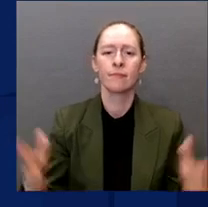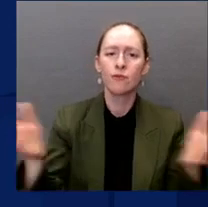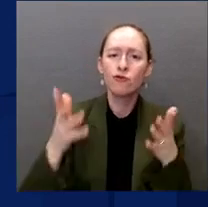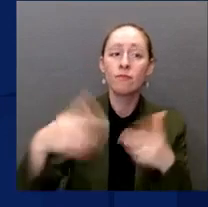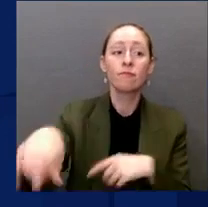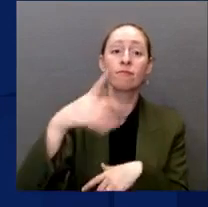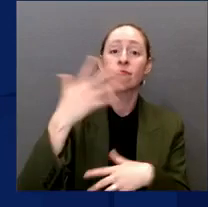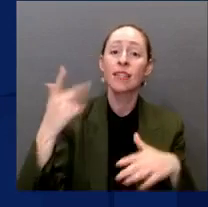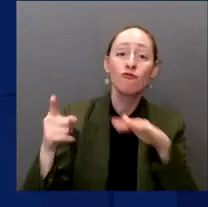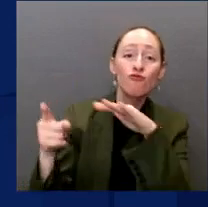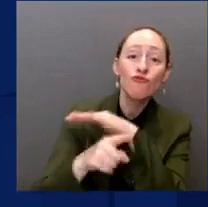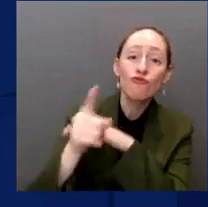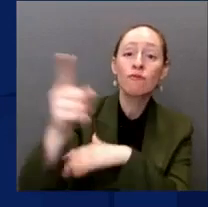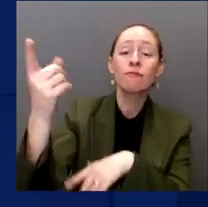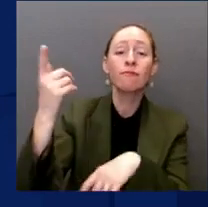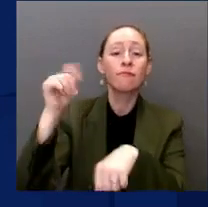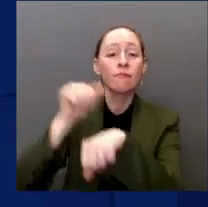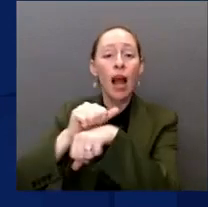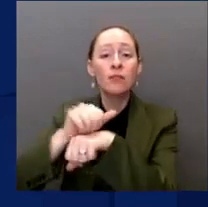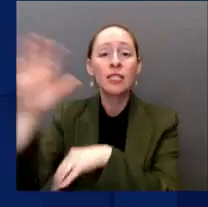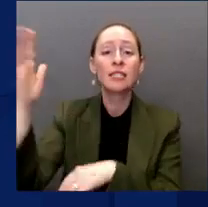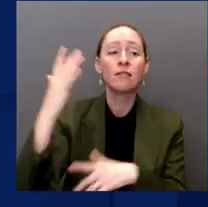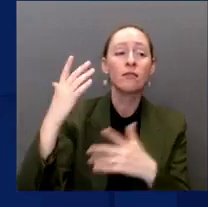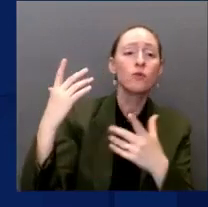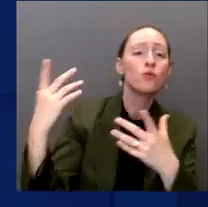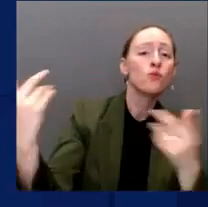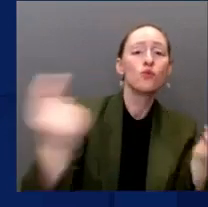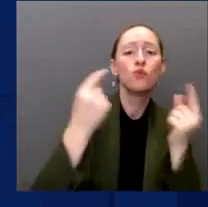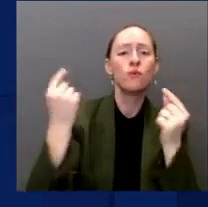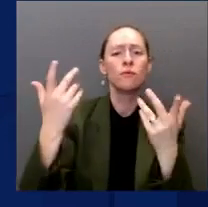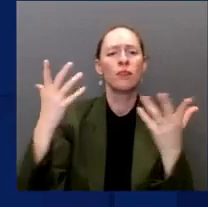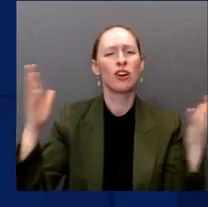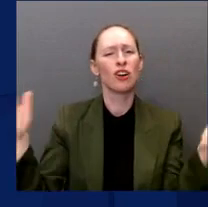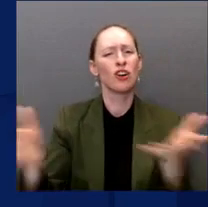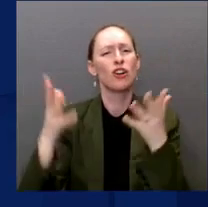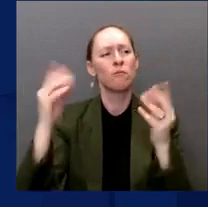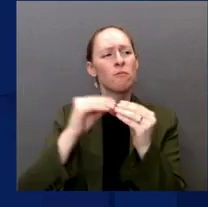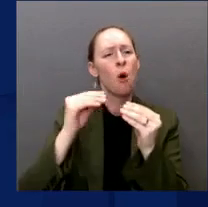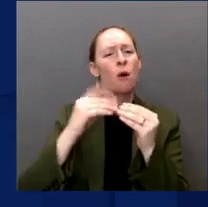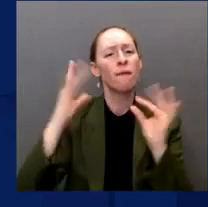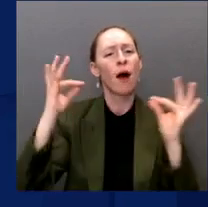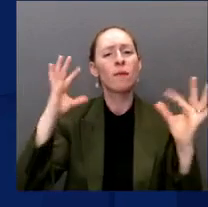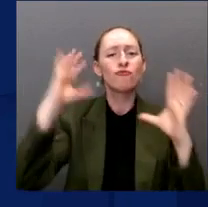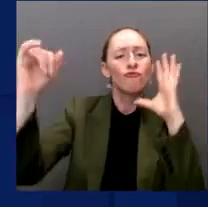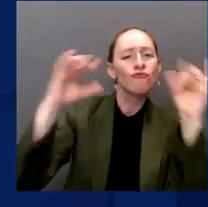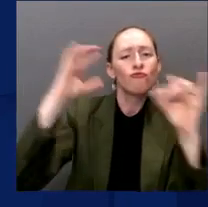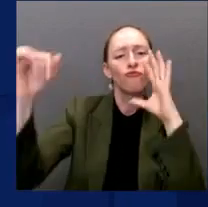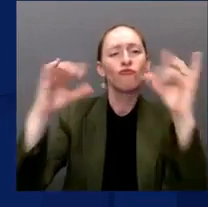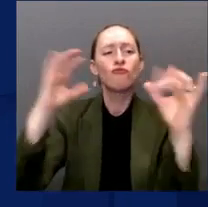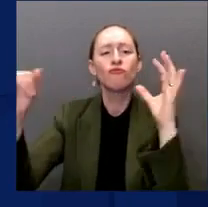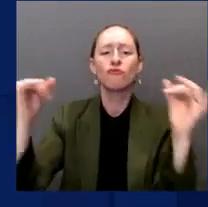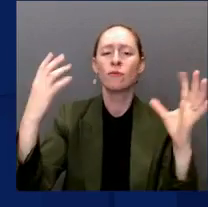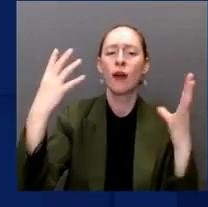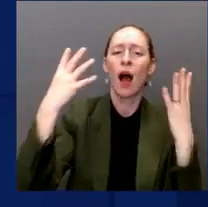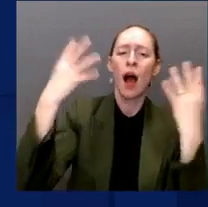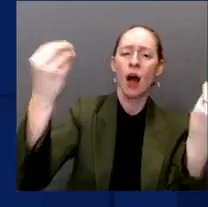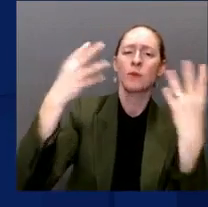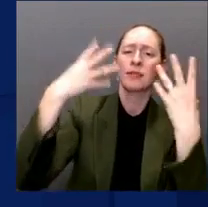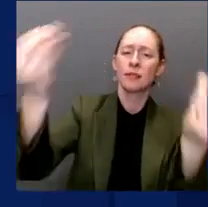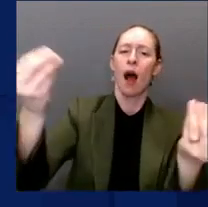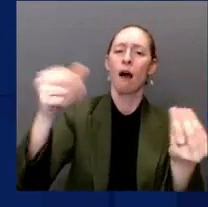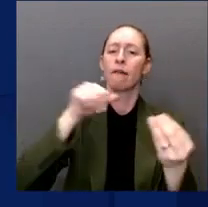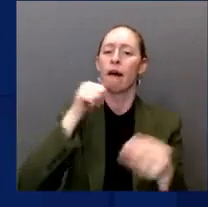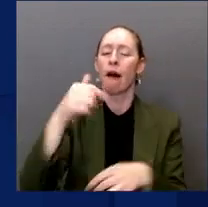so families can get outside and be physically active in the air that's clean, not polluted with dirty diesel from buses